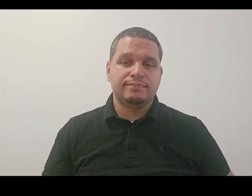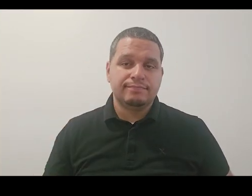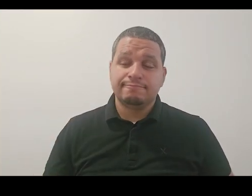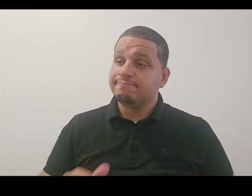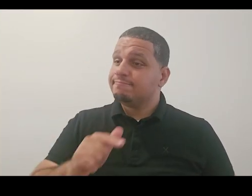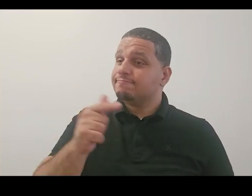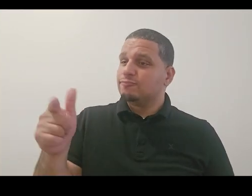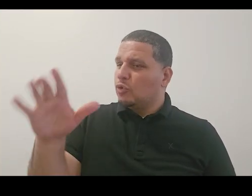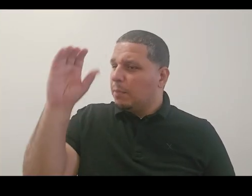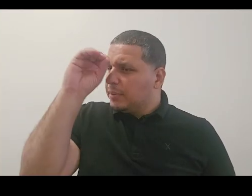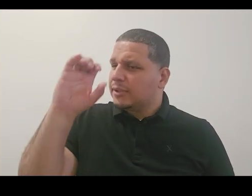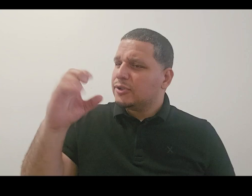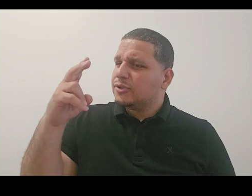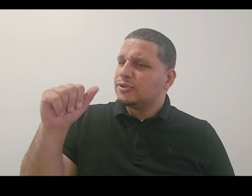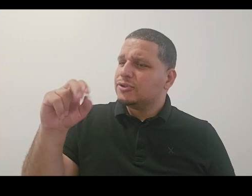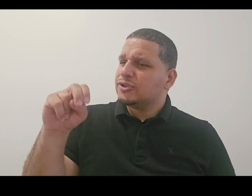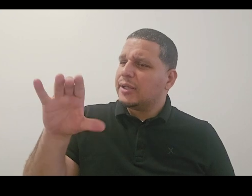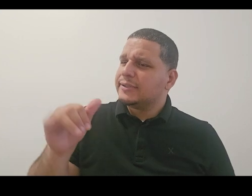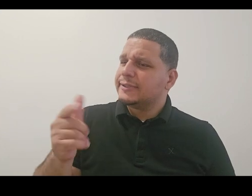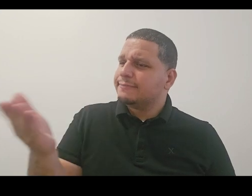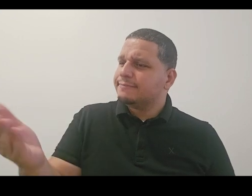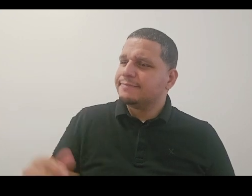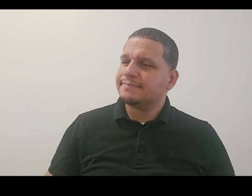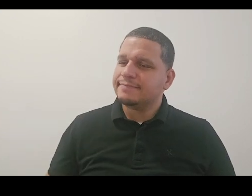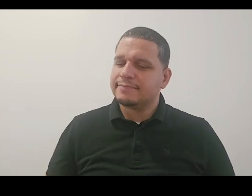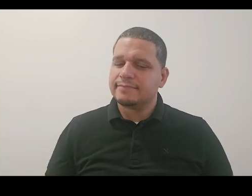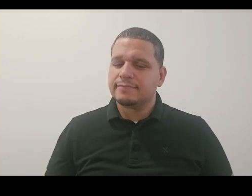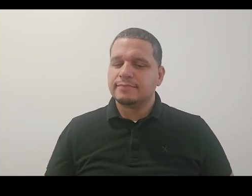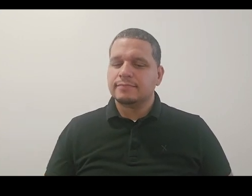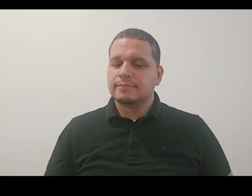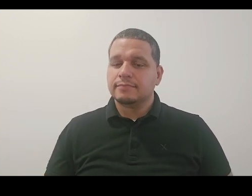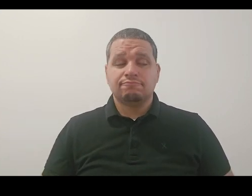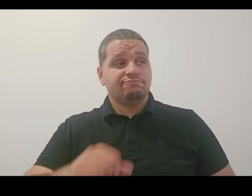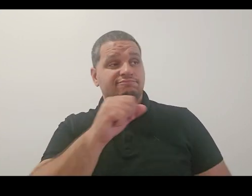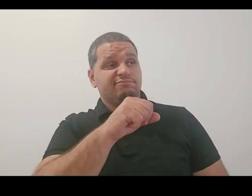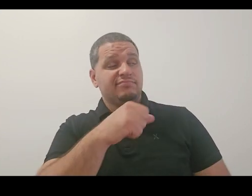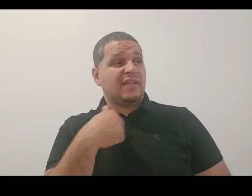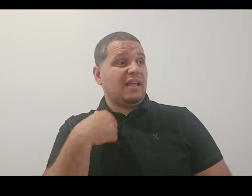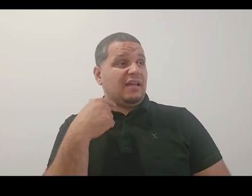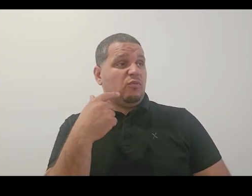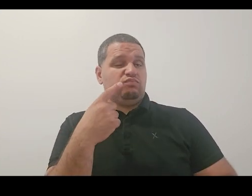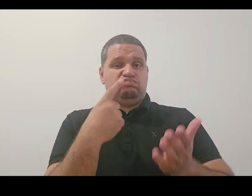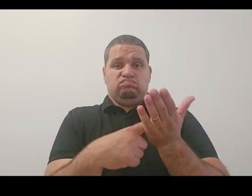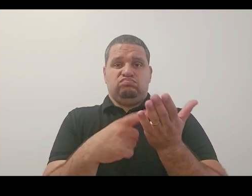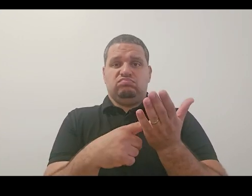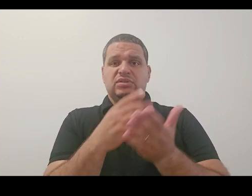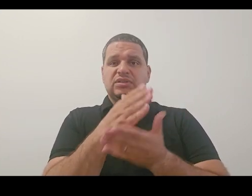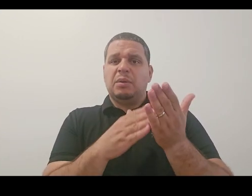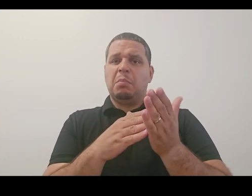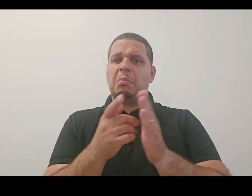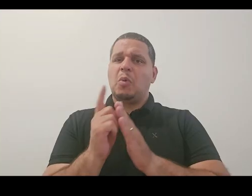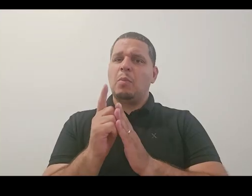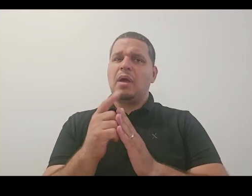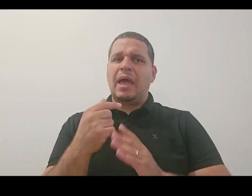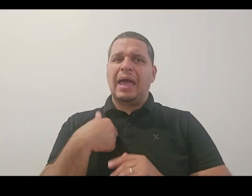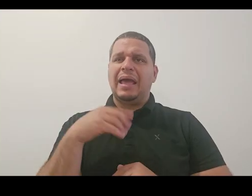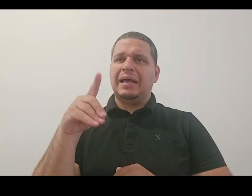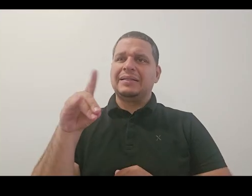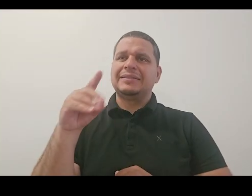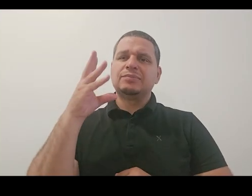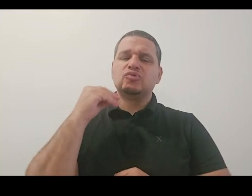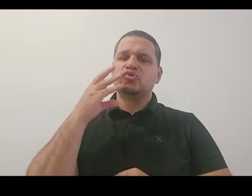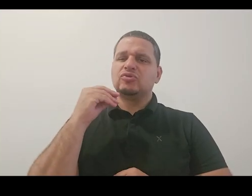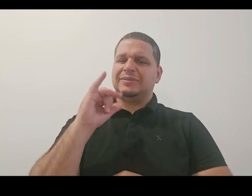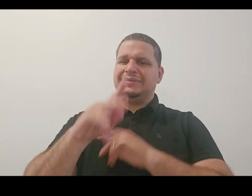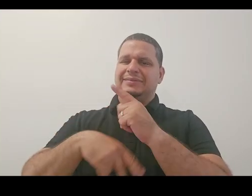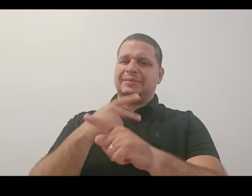opinion on it, Chancey? I think I'd like to talk a little bit about some of the moments where I experienced a type of technology